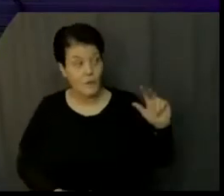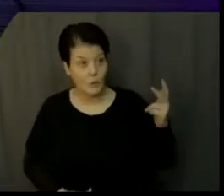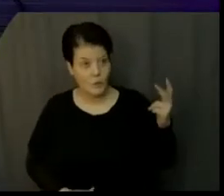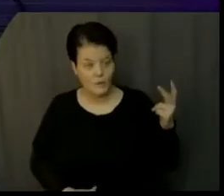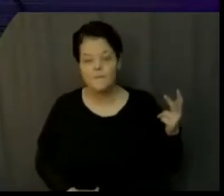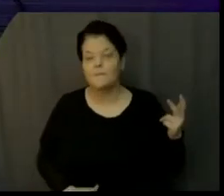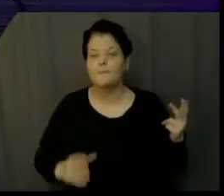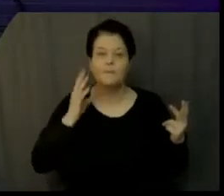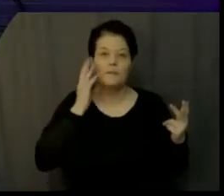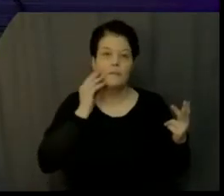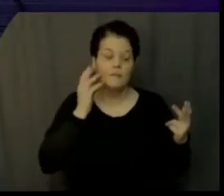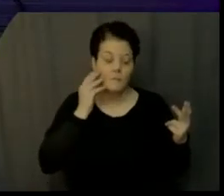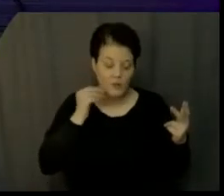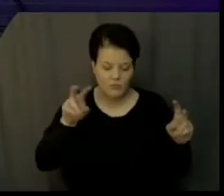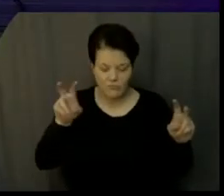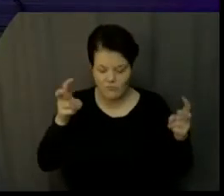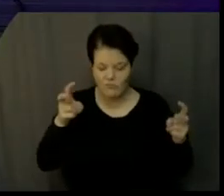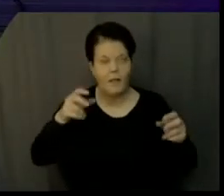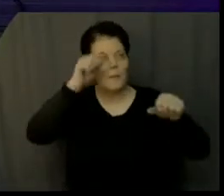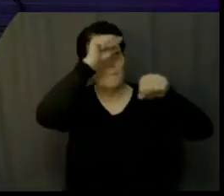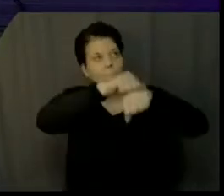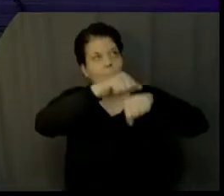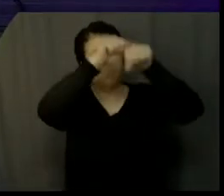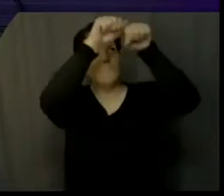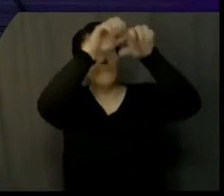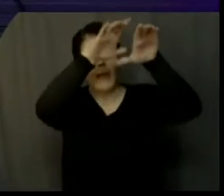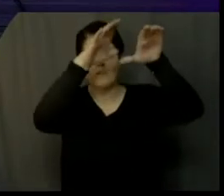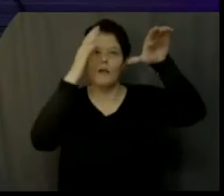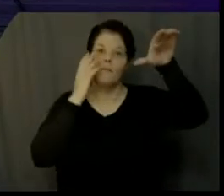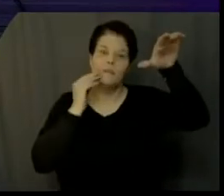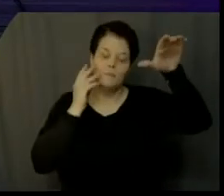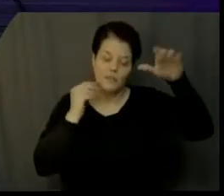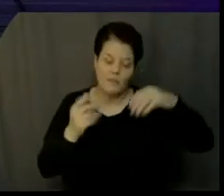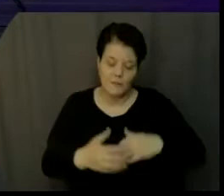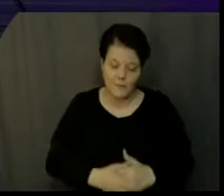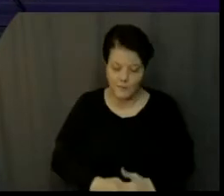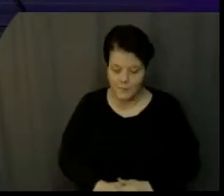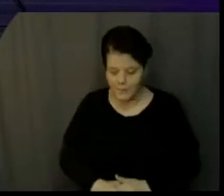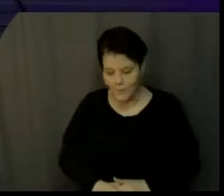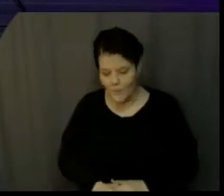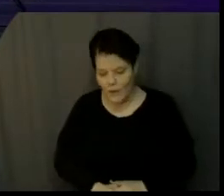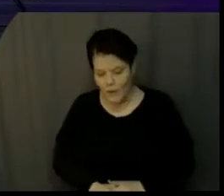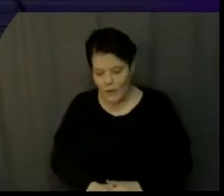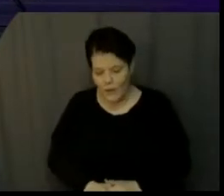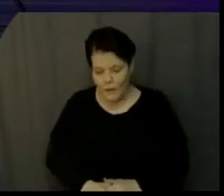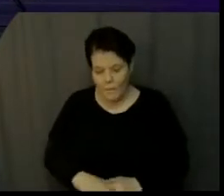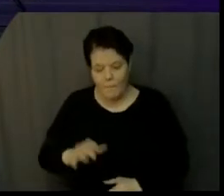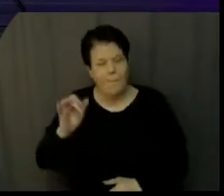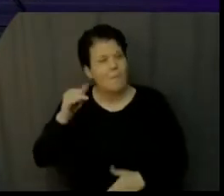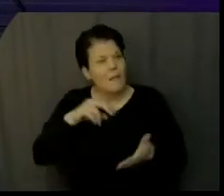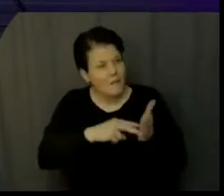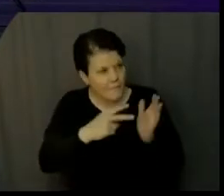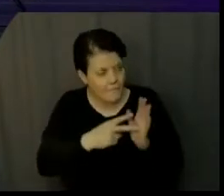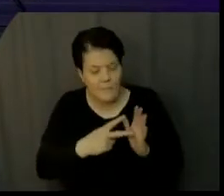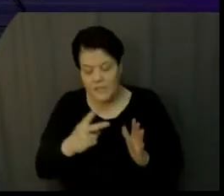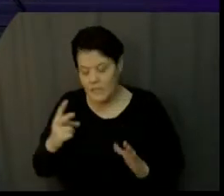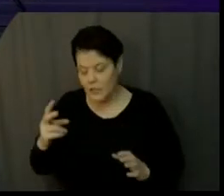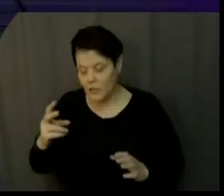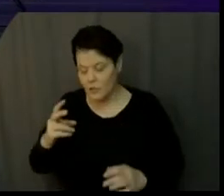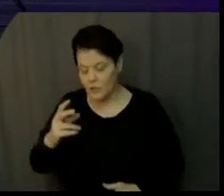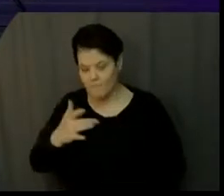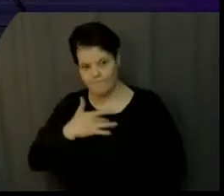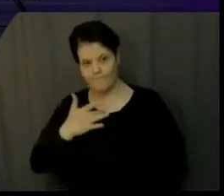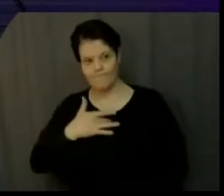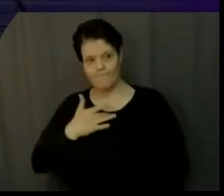call it the mountaintop experience. This is when you're in a moving moment and your heart is